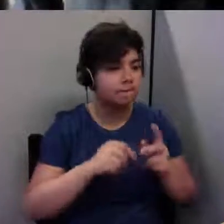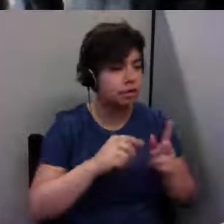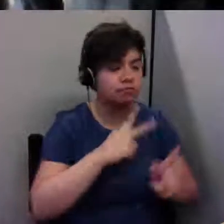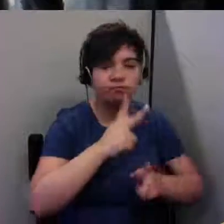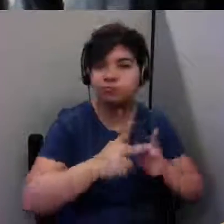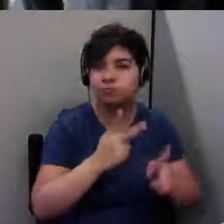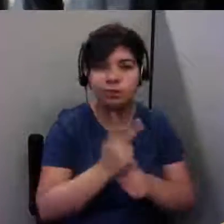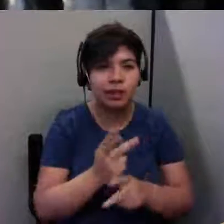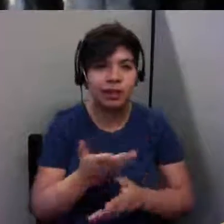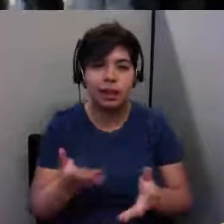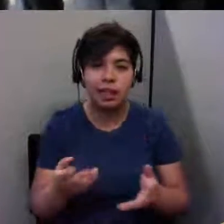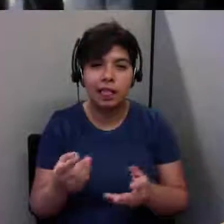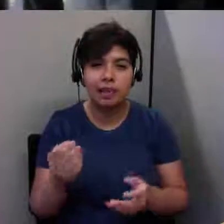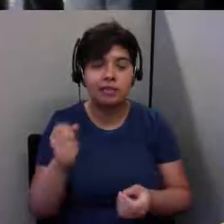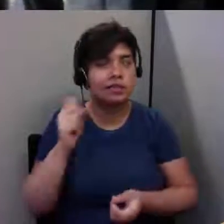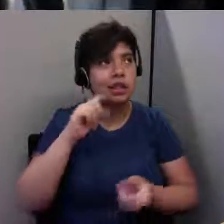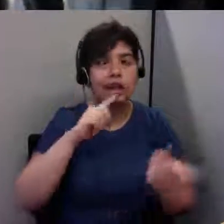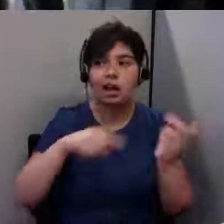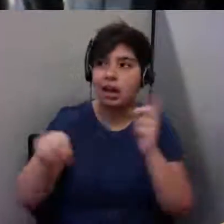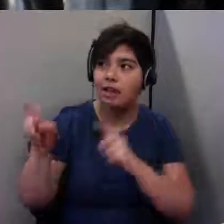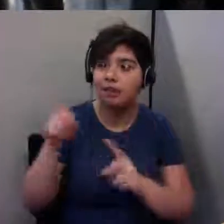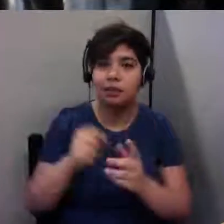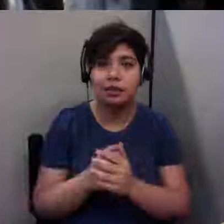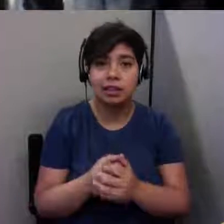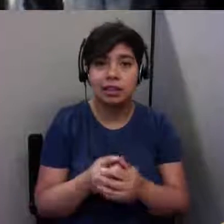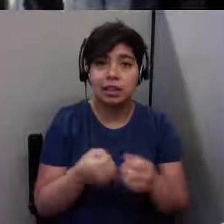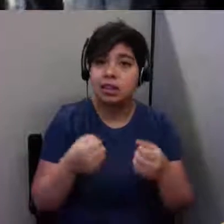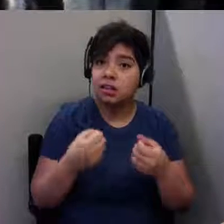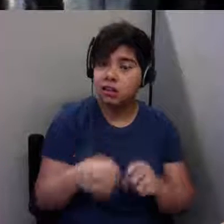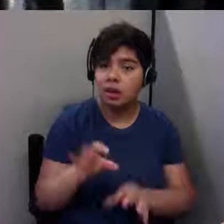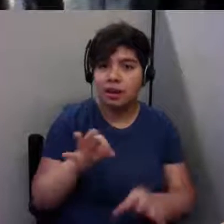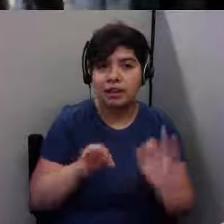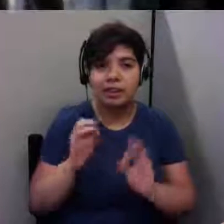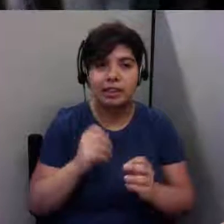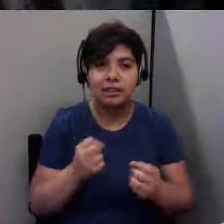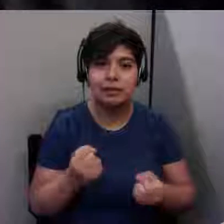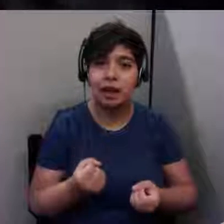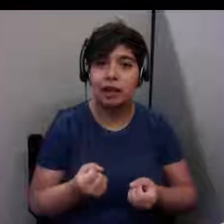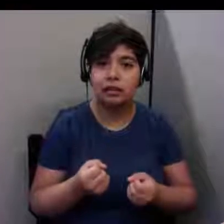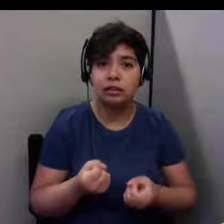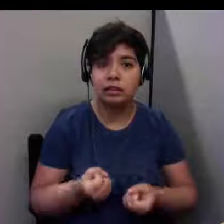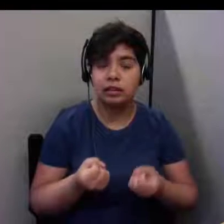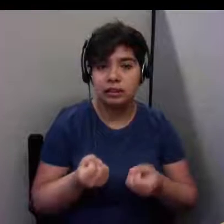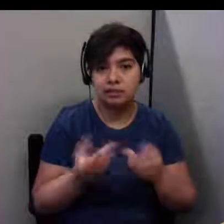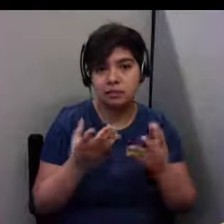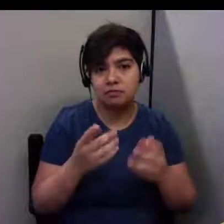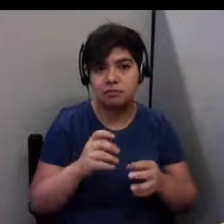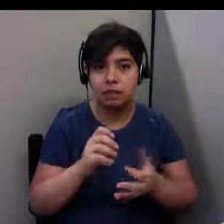See if you can find solids, liquids, and gases around you.